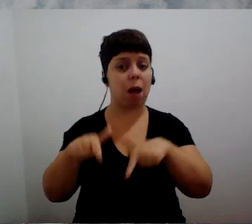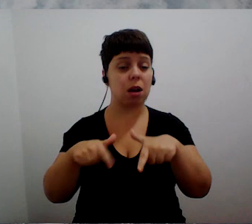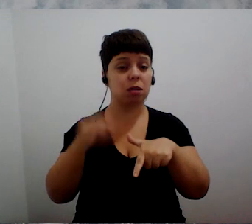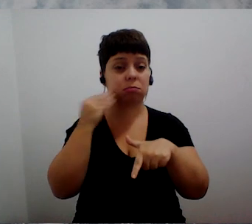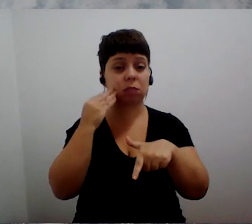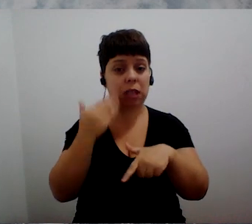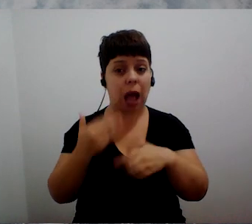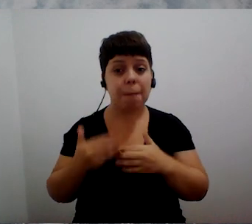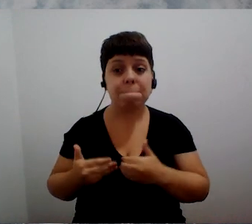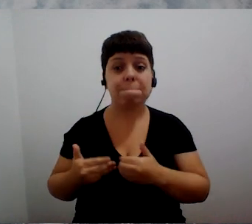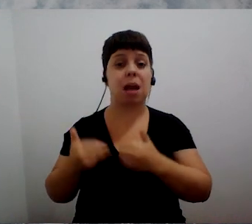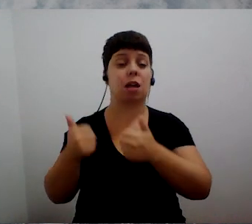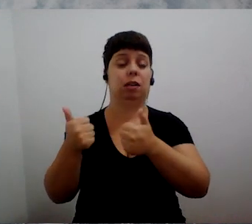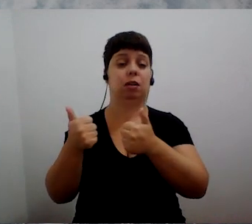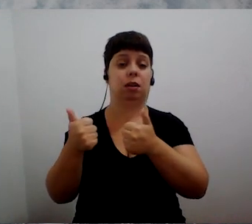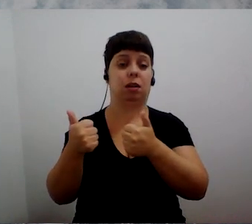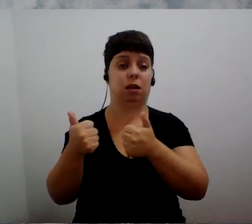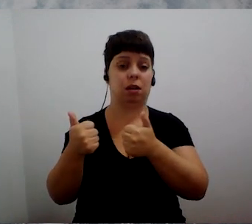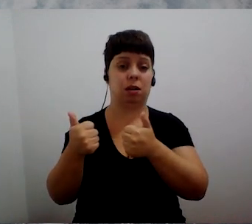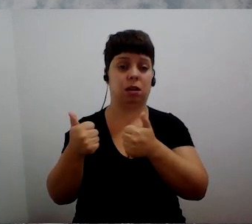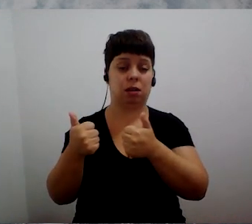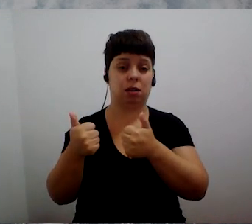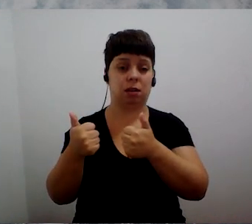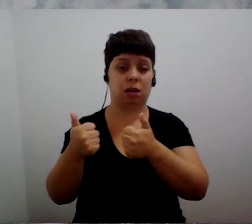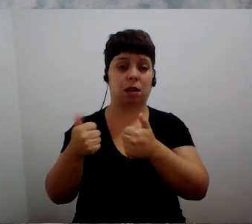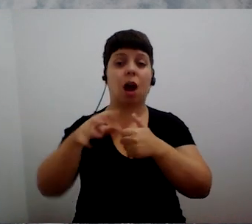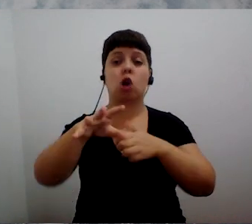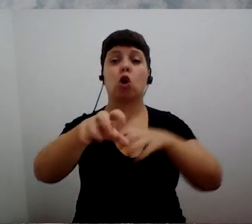think the industry is working to increase